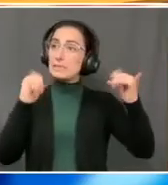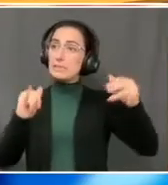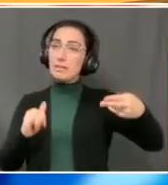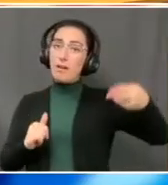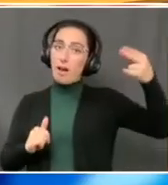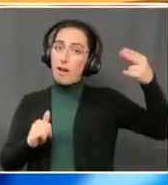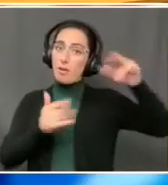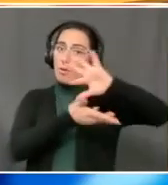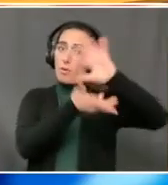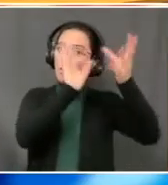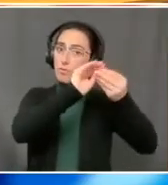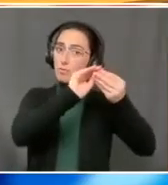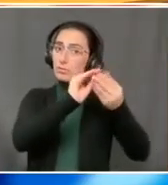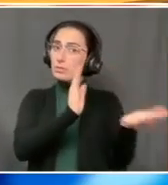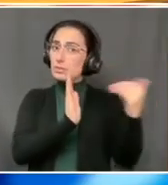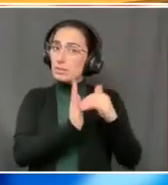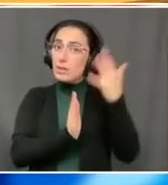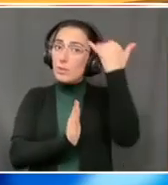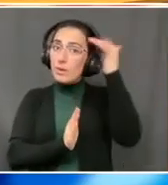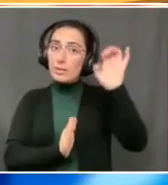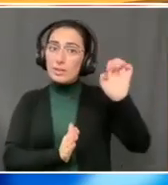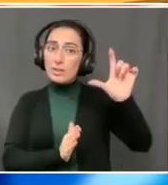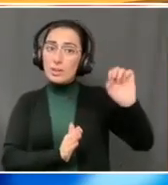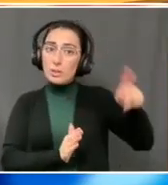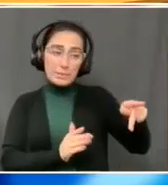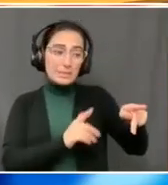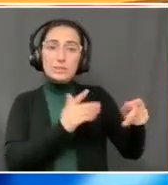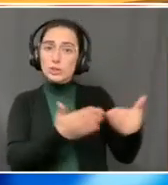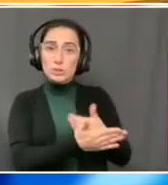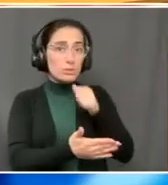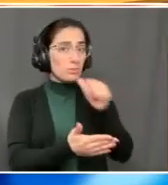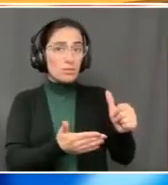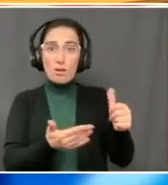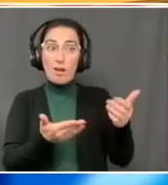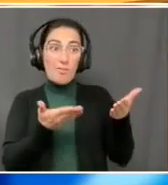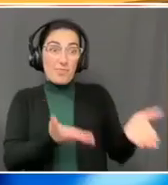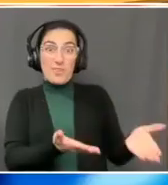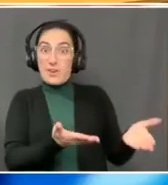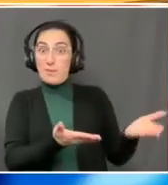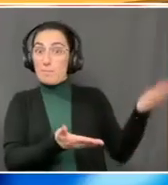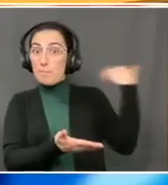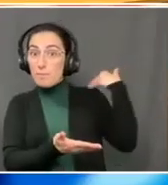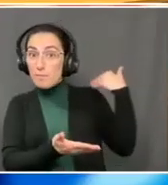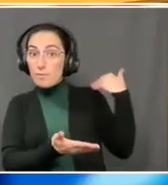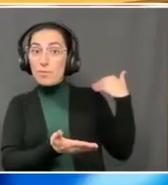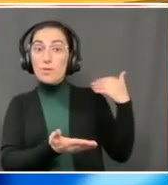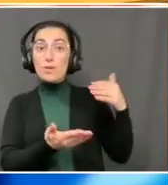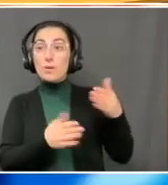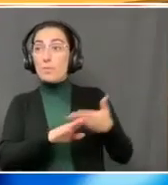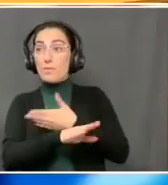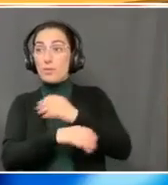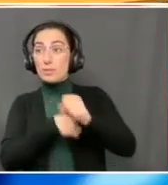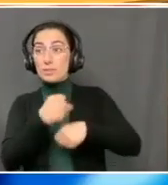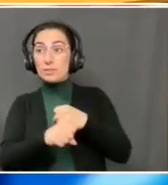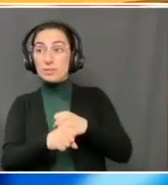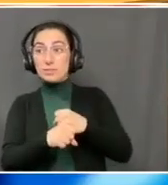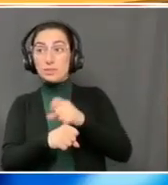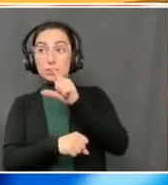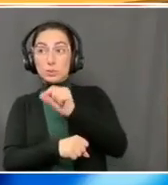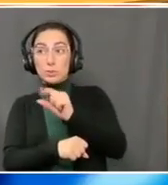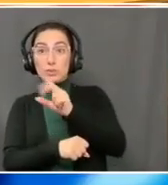because ELOP is new. It did not exist before. We didn't have any expenditures before the 22-23 school